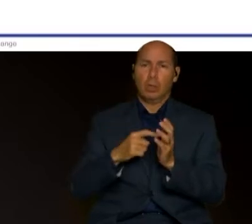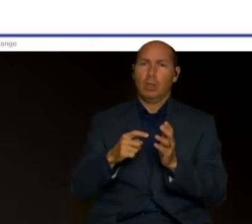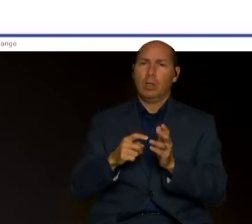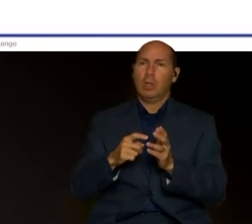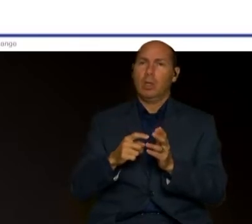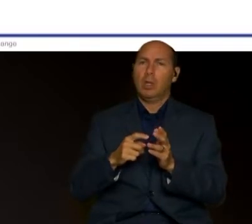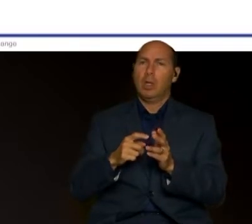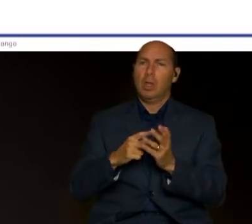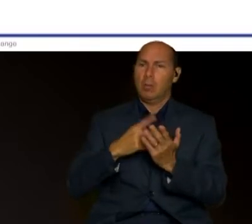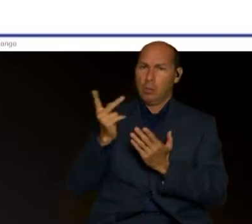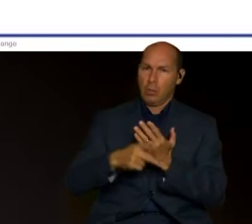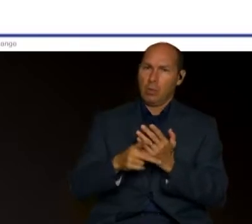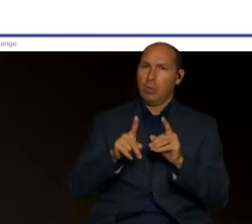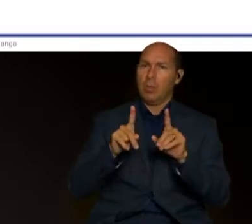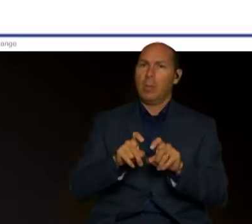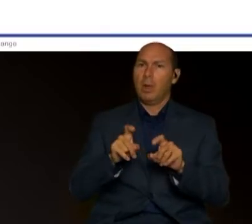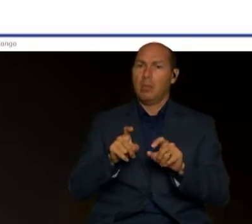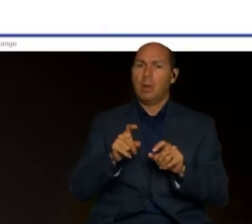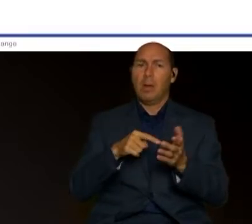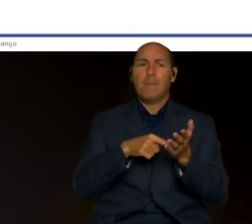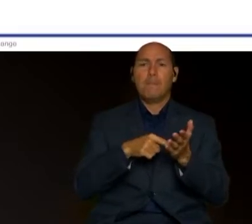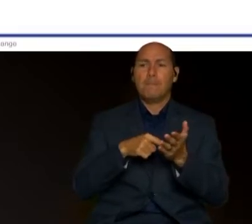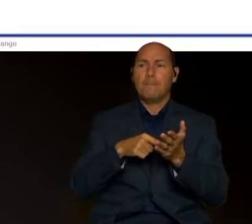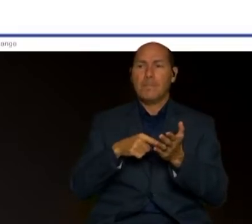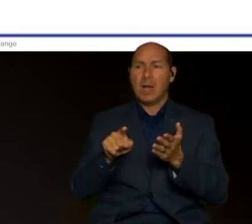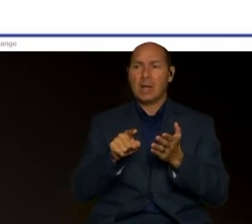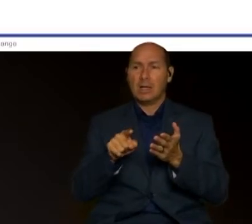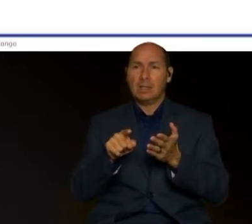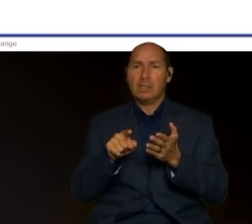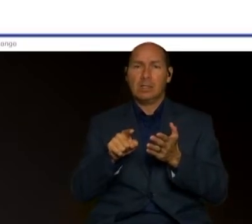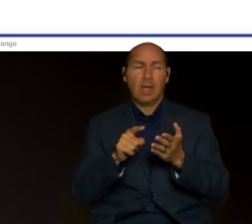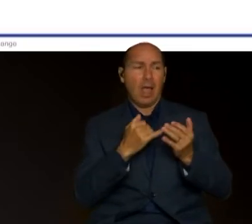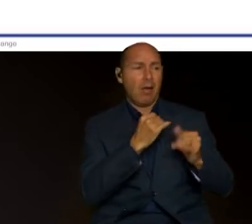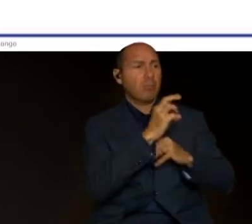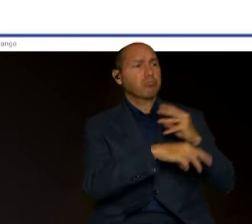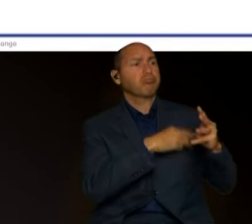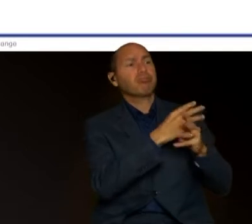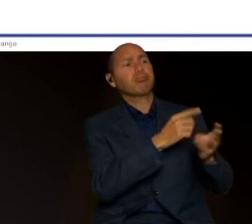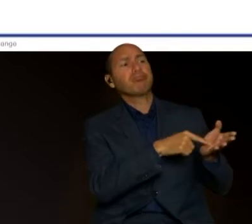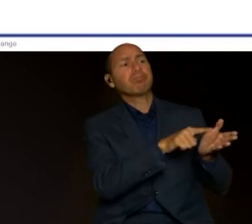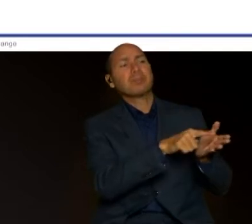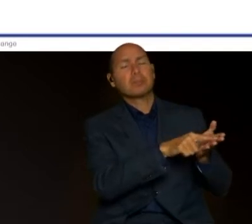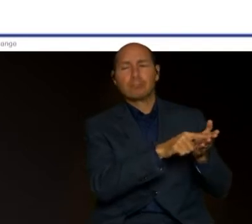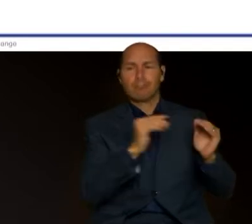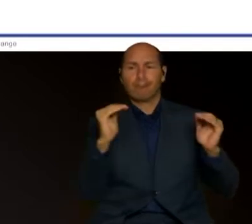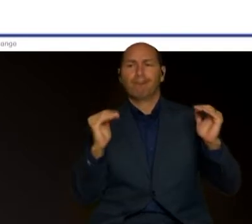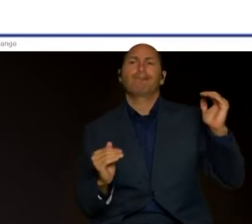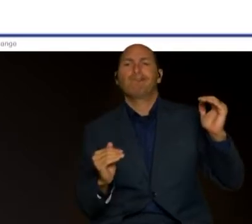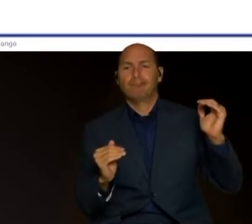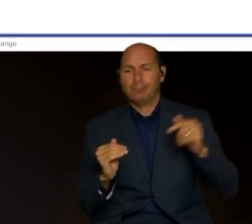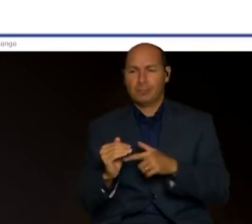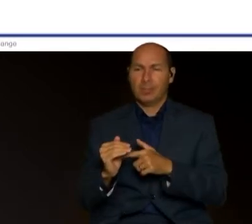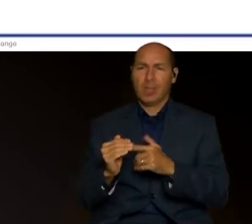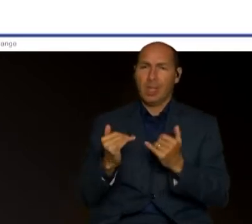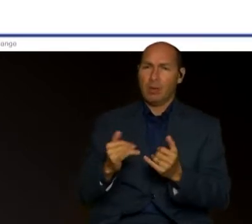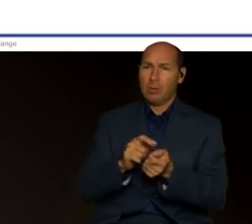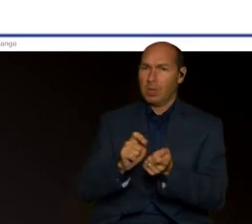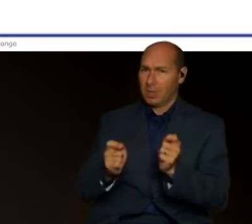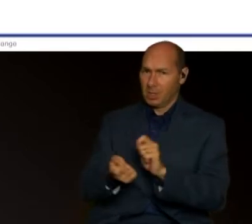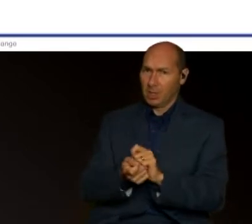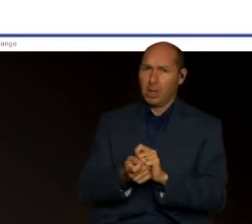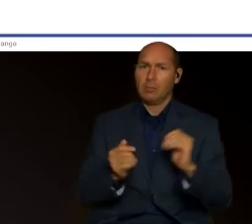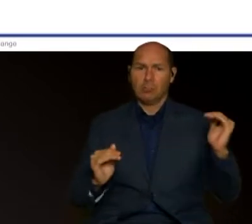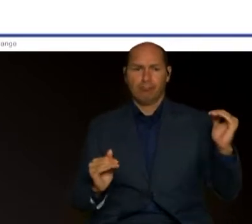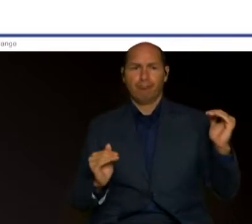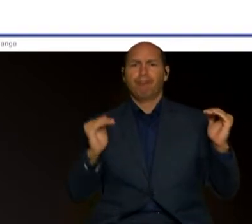the pilot program, public employees are being paid on less than what is being paid in general in